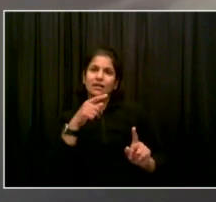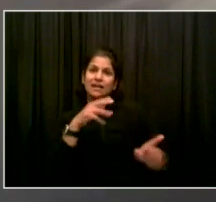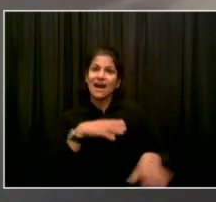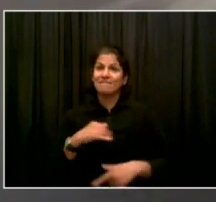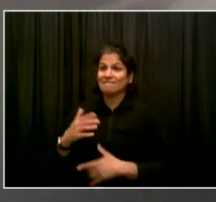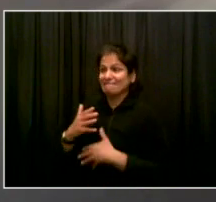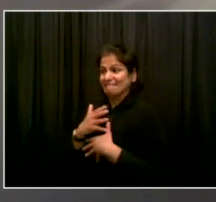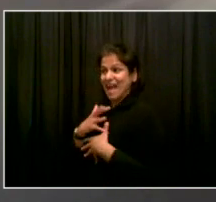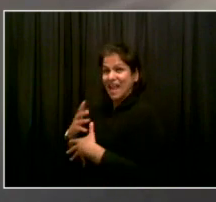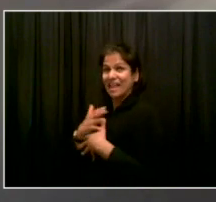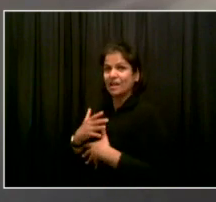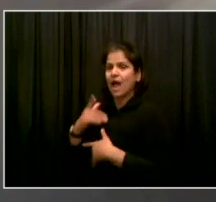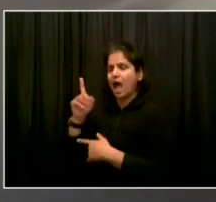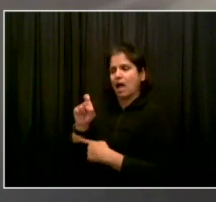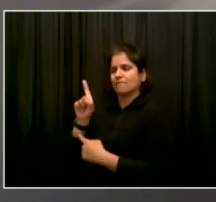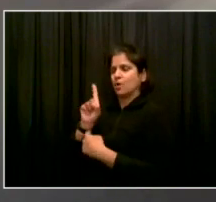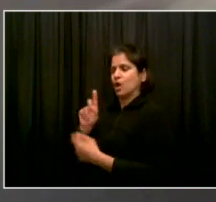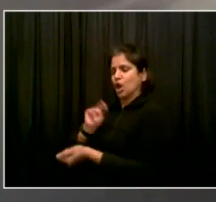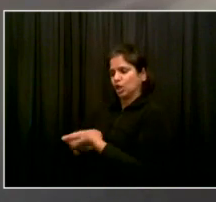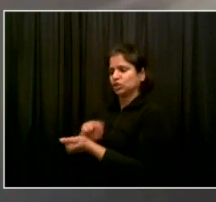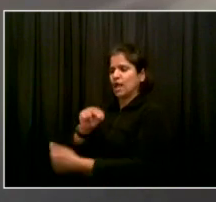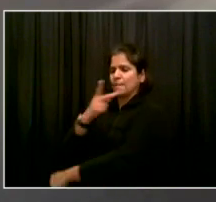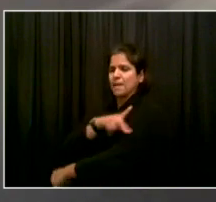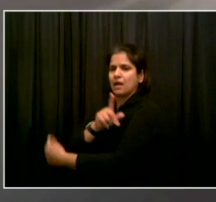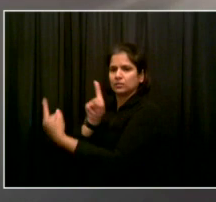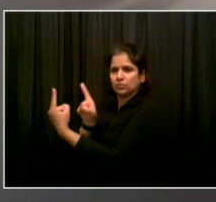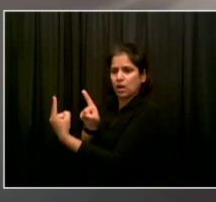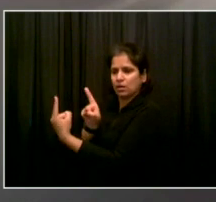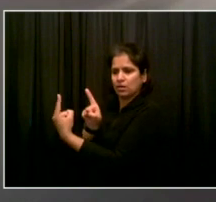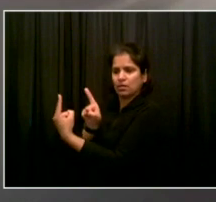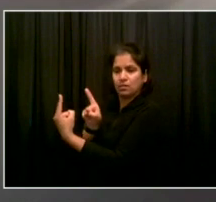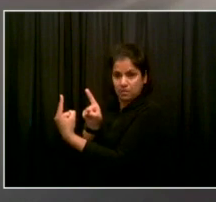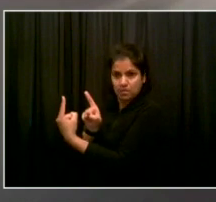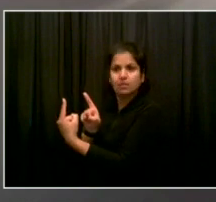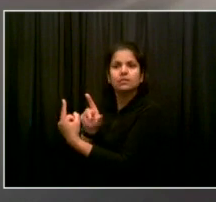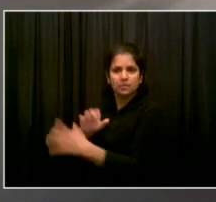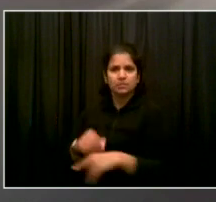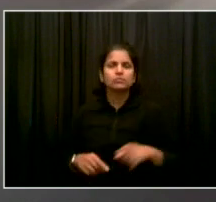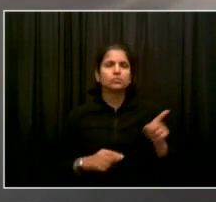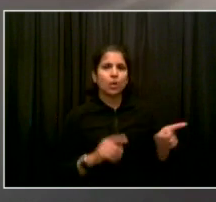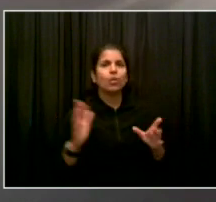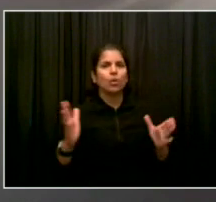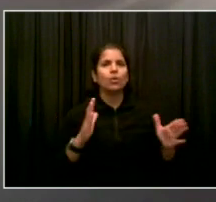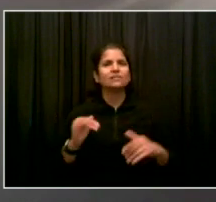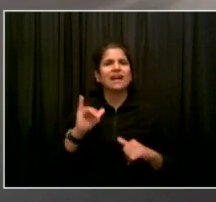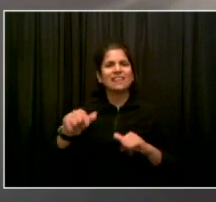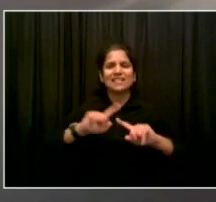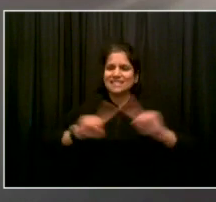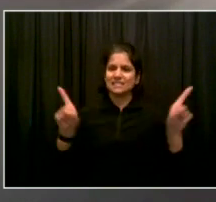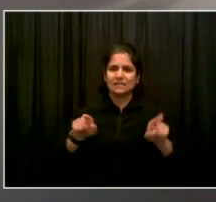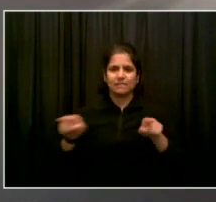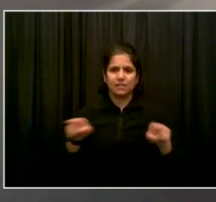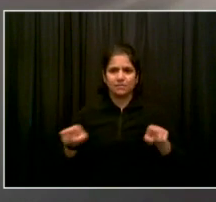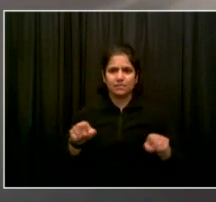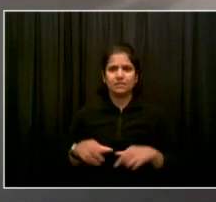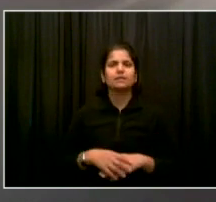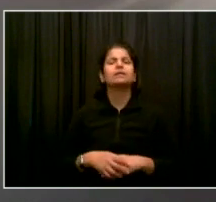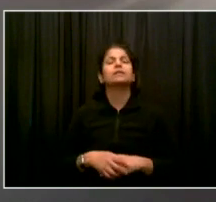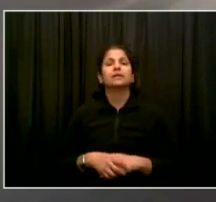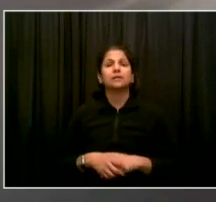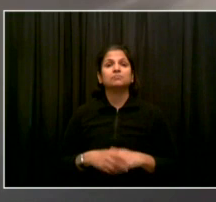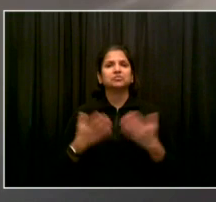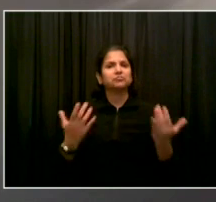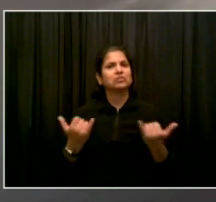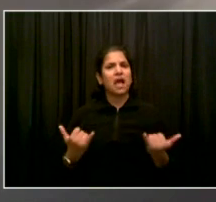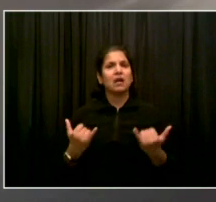on ventilators who really drive the level of staffing. And so right now, again, I'm doing okay. We have